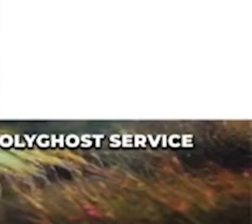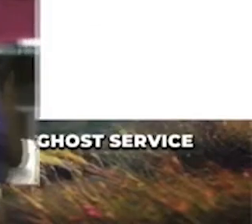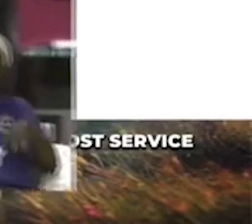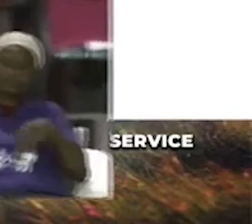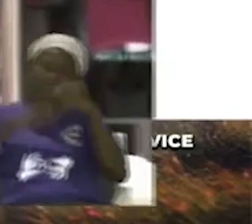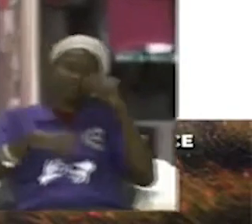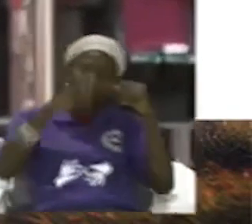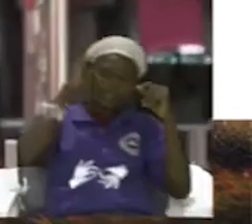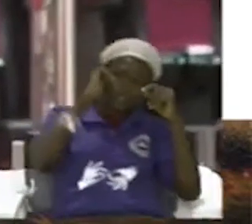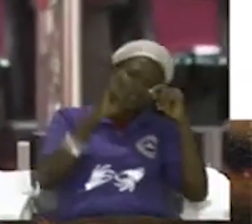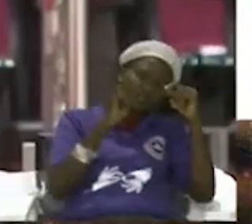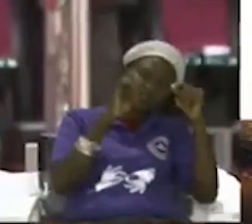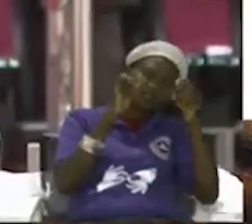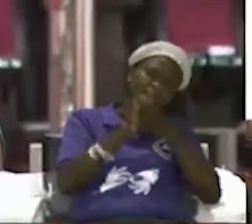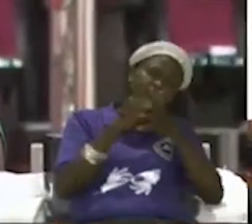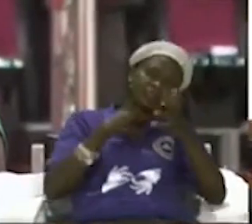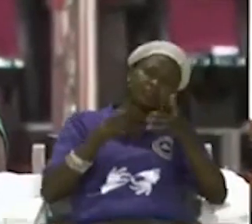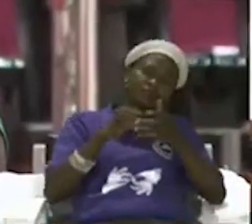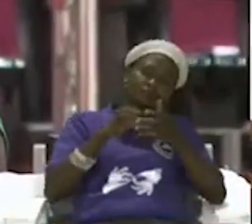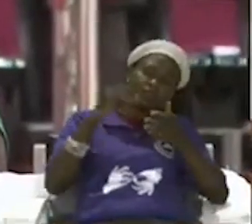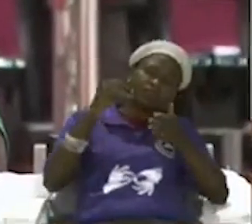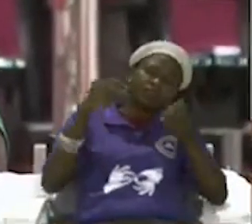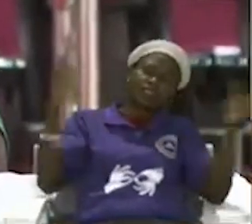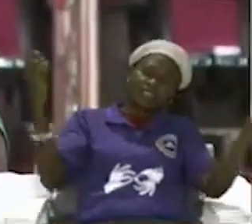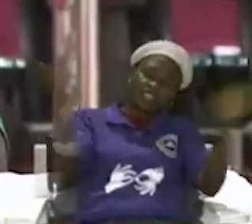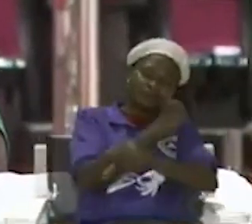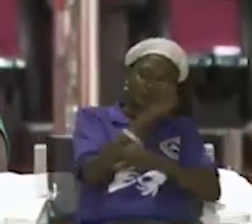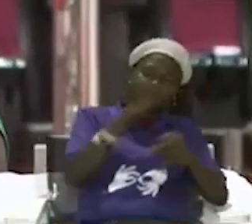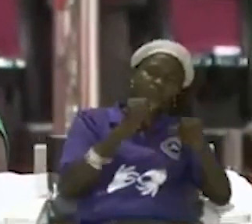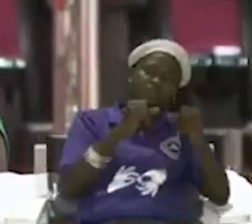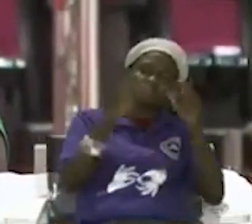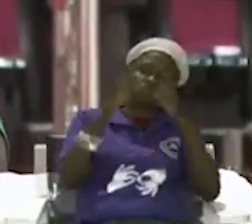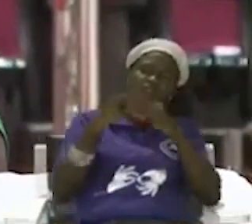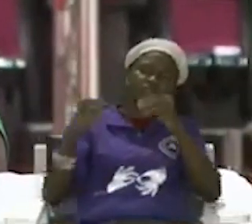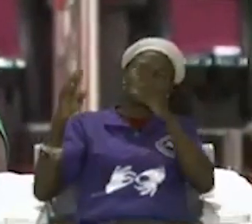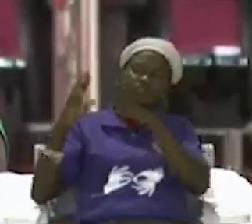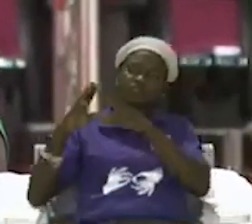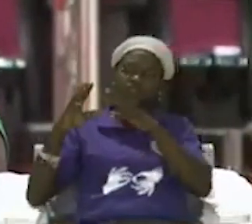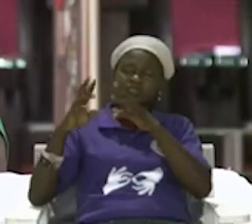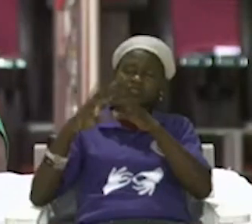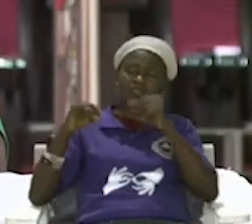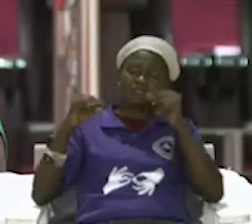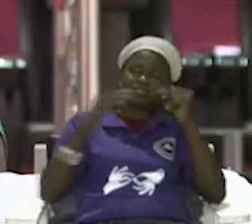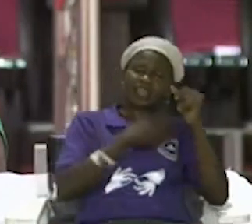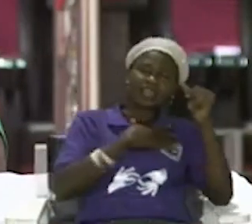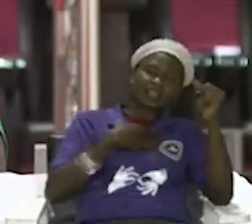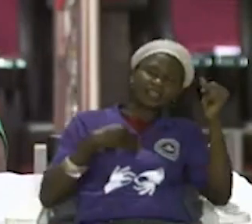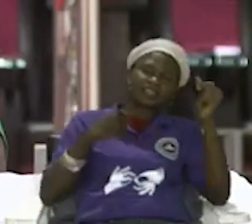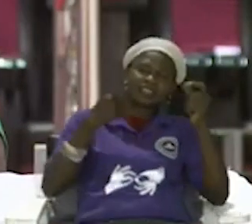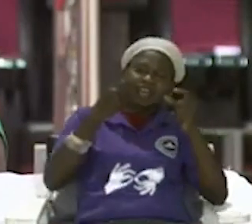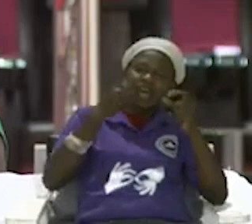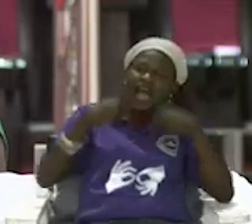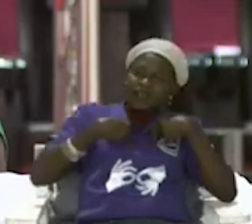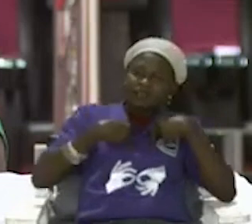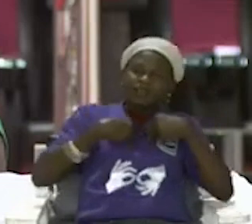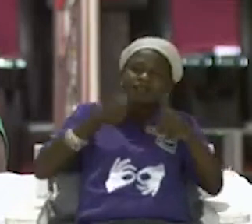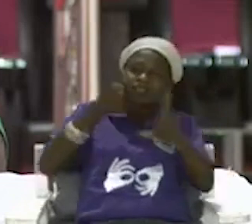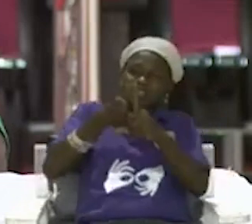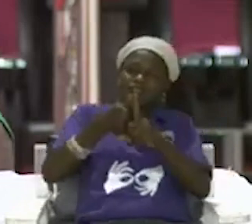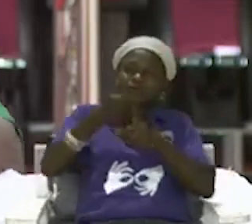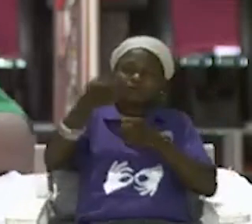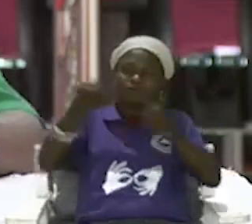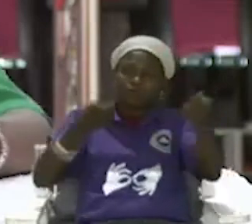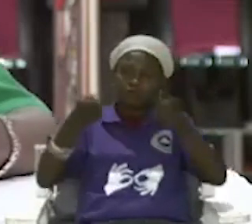he that has captured a city. Have self-control.